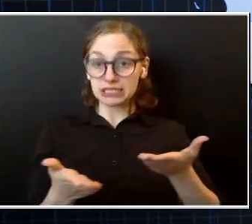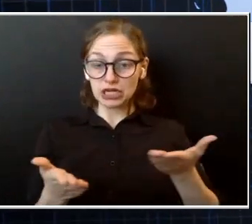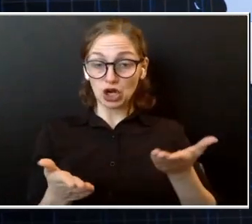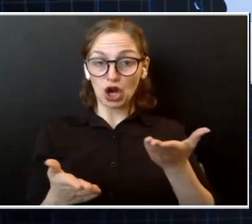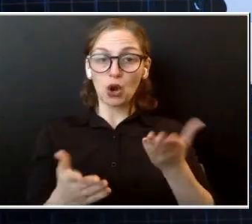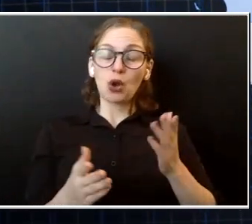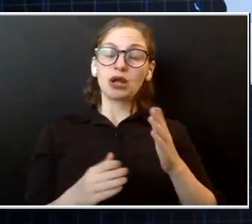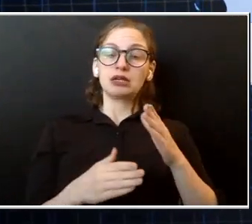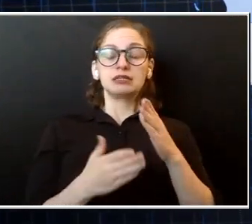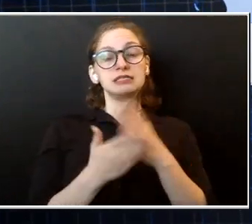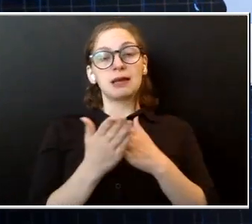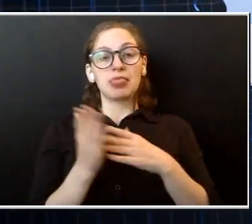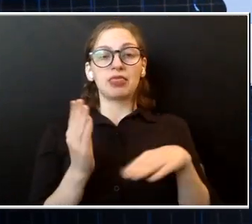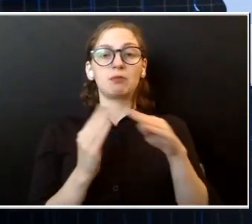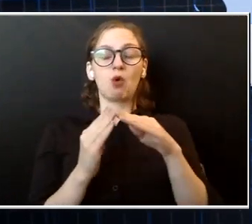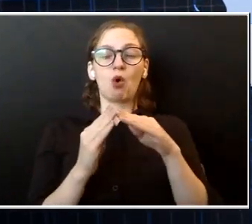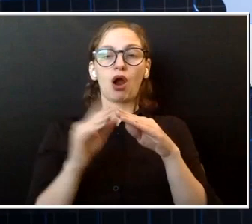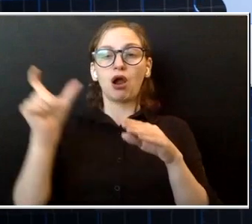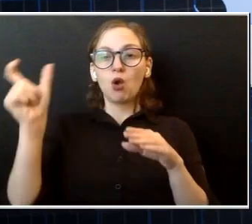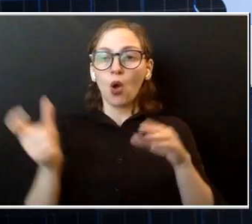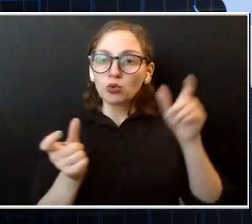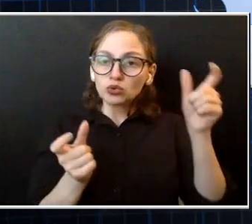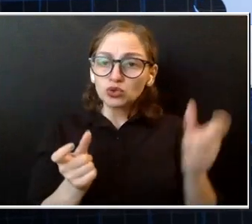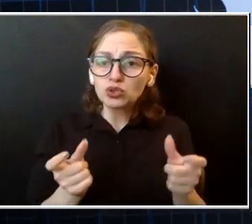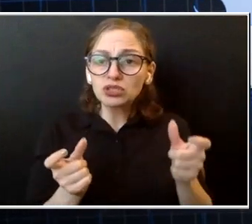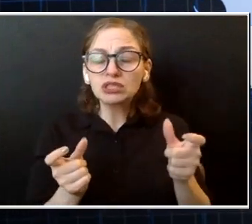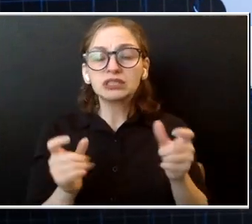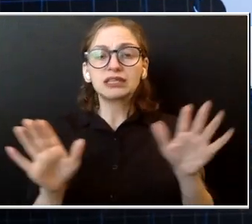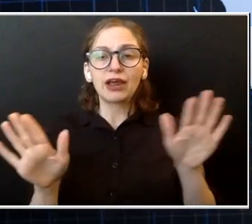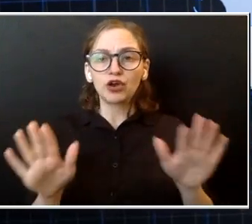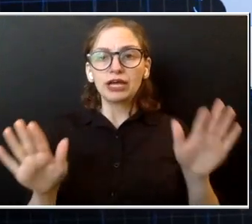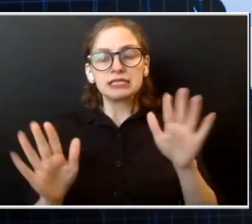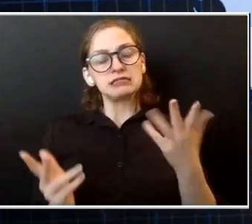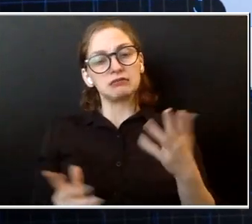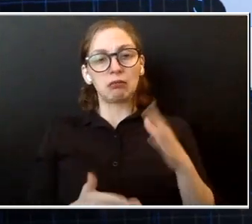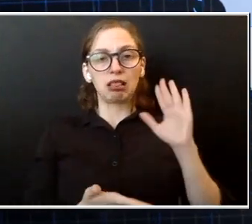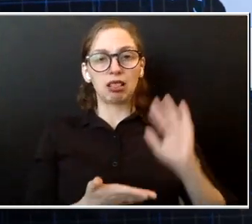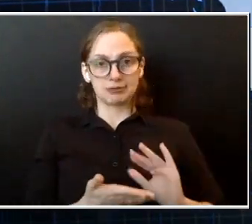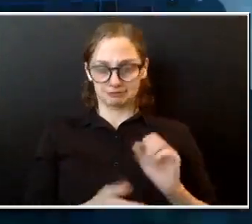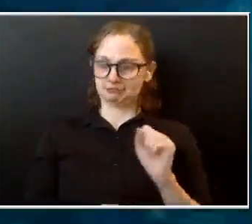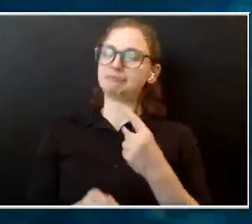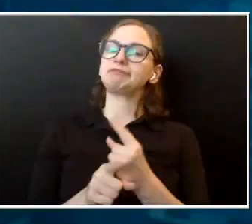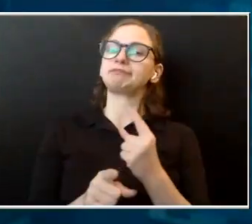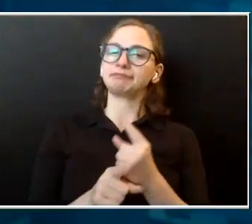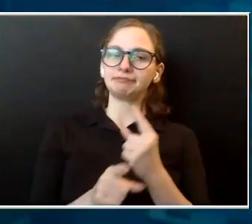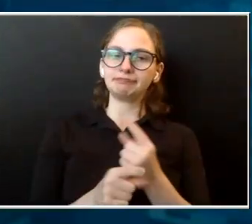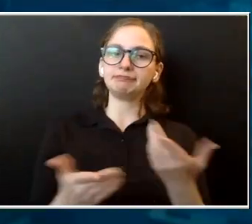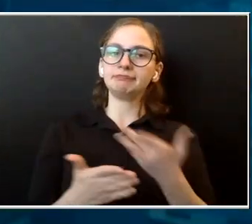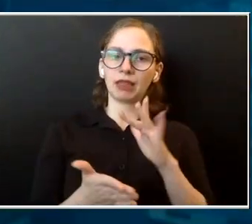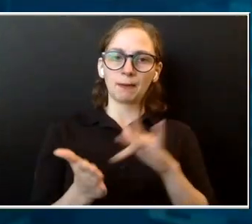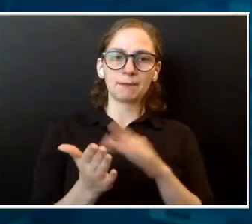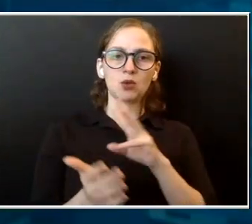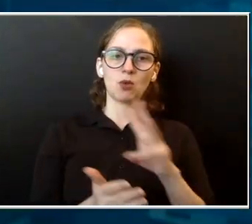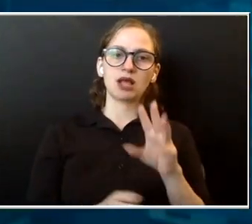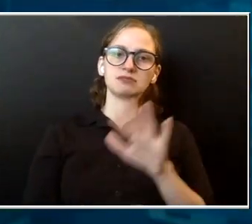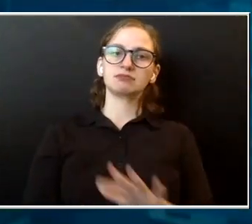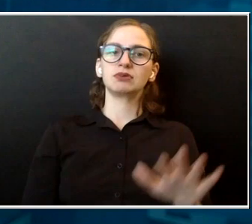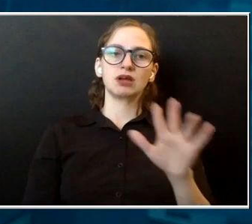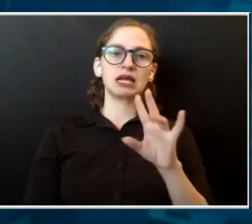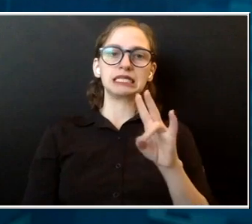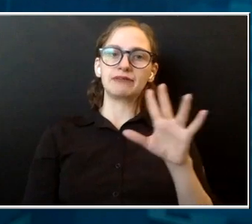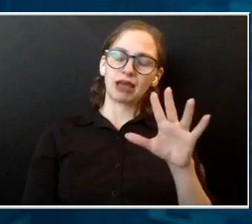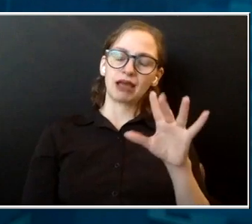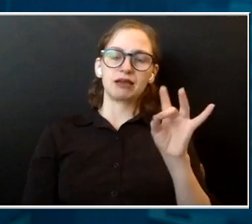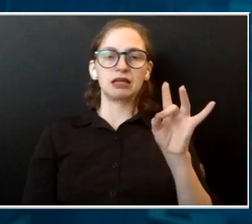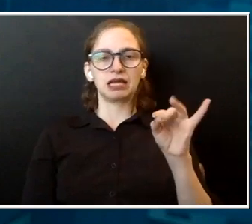talk about that as a conversion factor, a conversion rate. Here in the Midwest, had around 75 to 80%